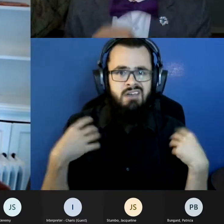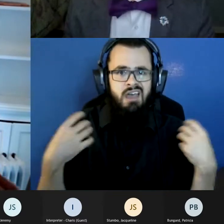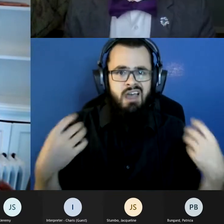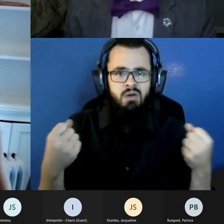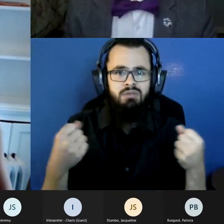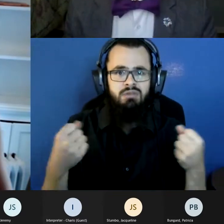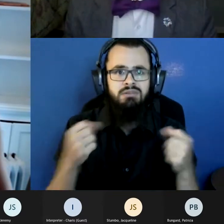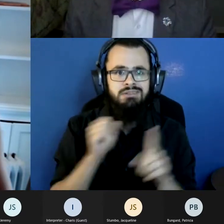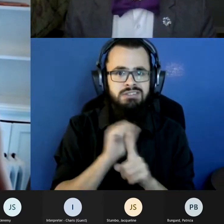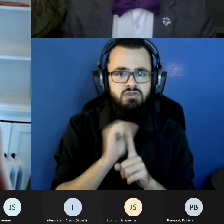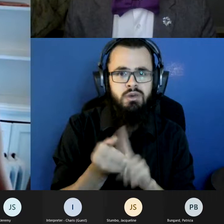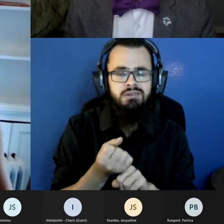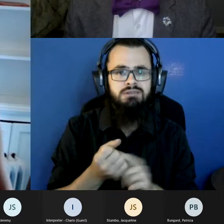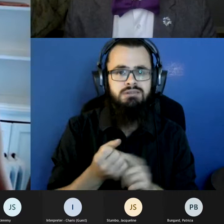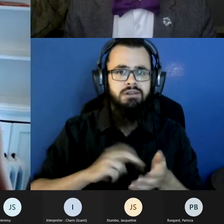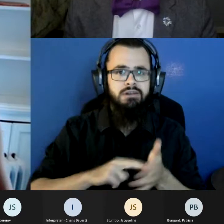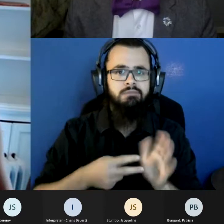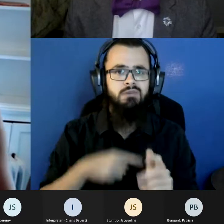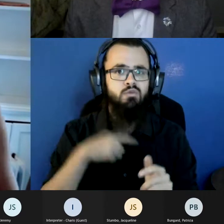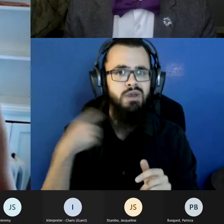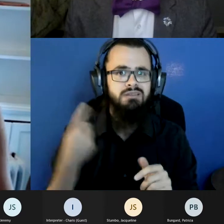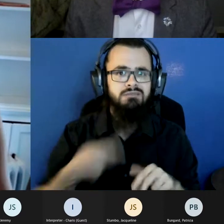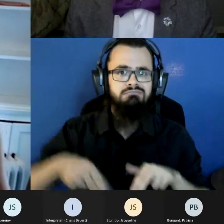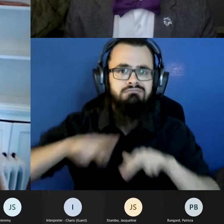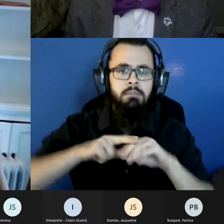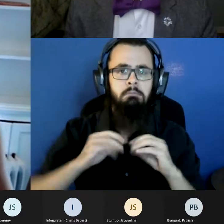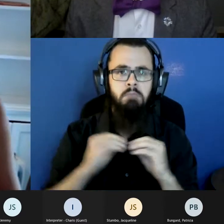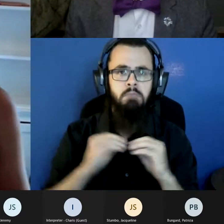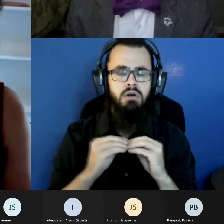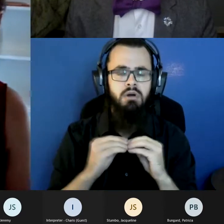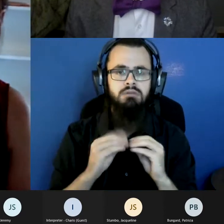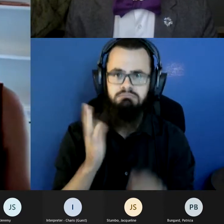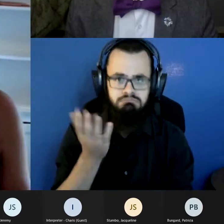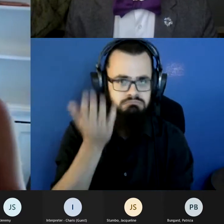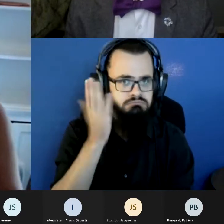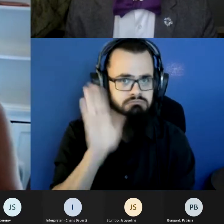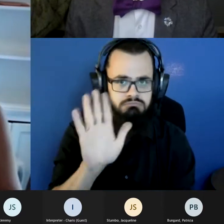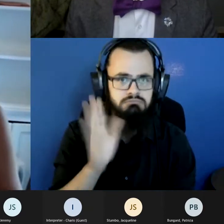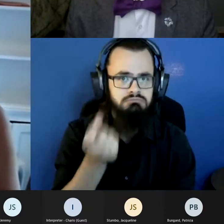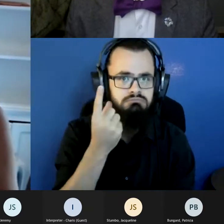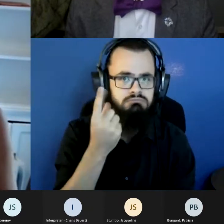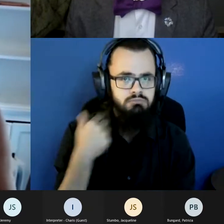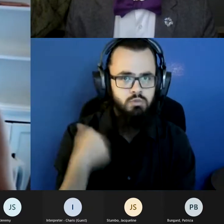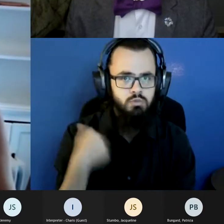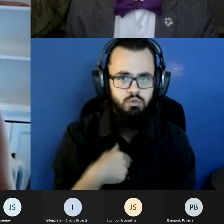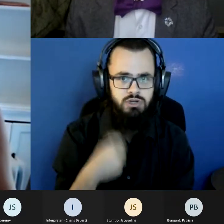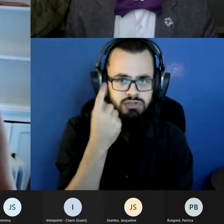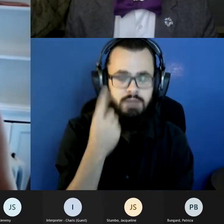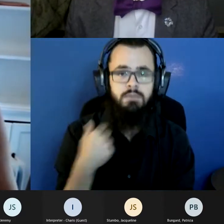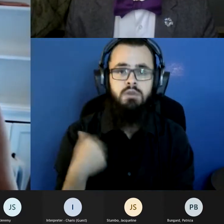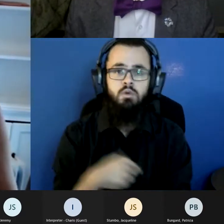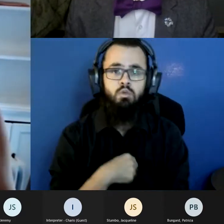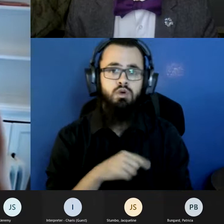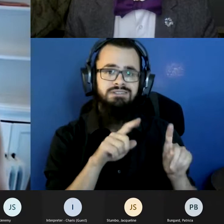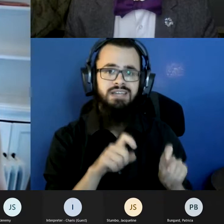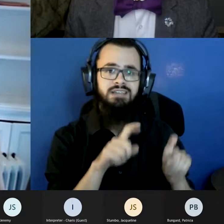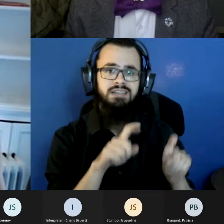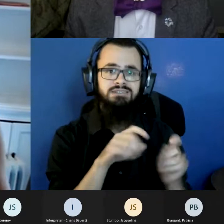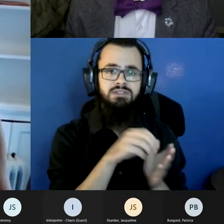will help protect us. We are testing those students, and we are holding them accountable for that